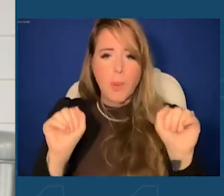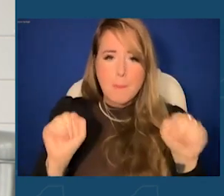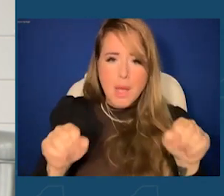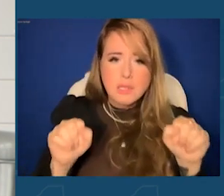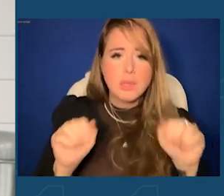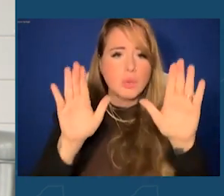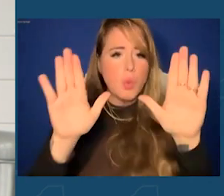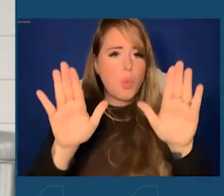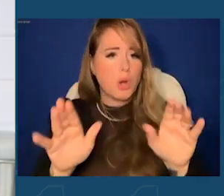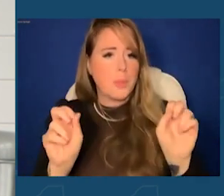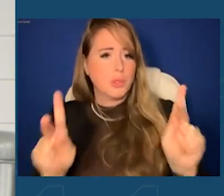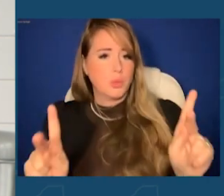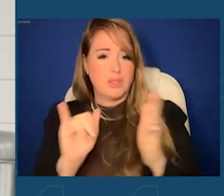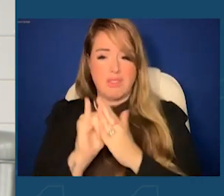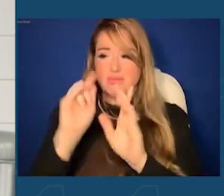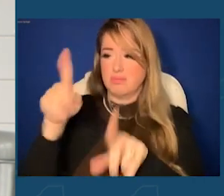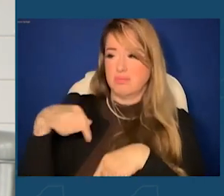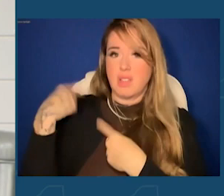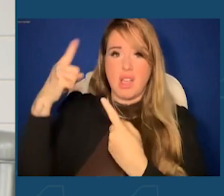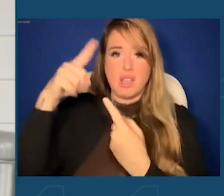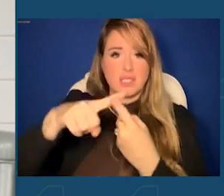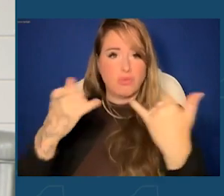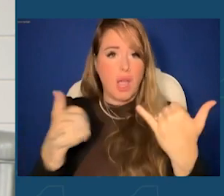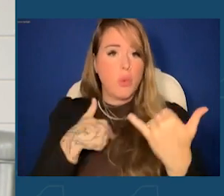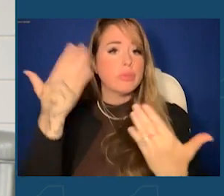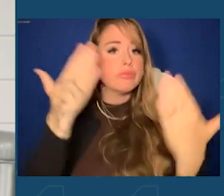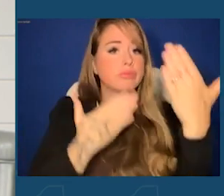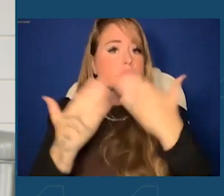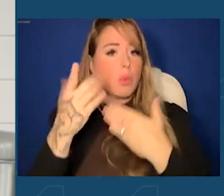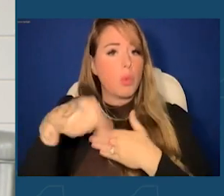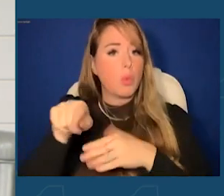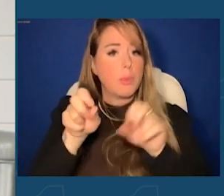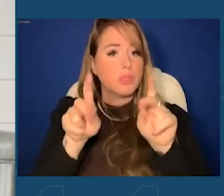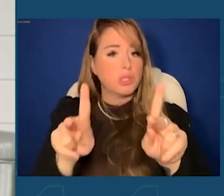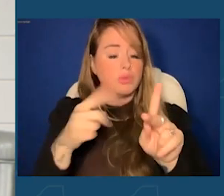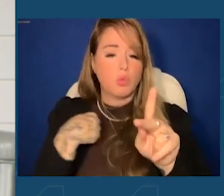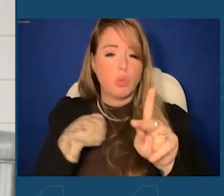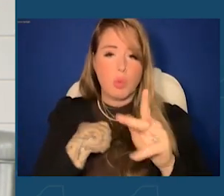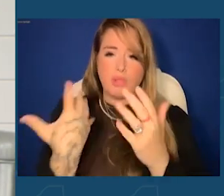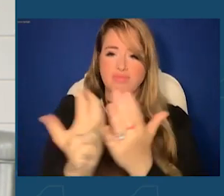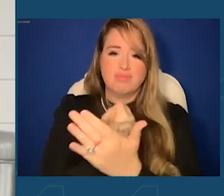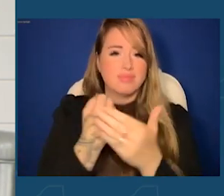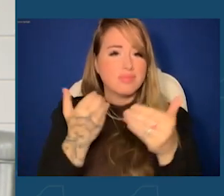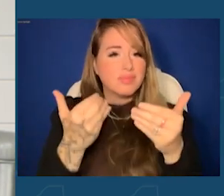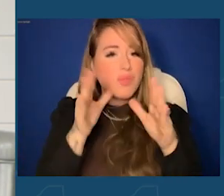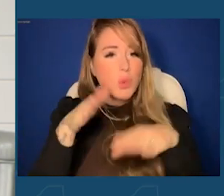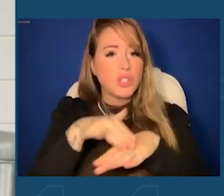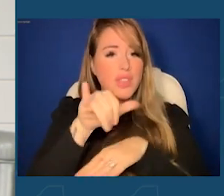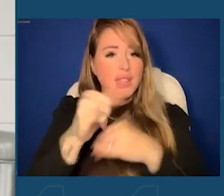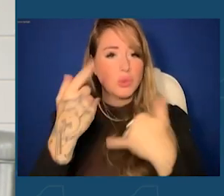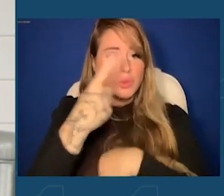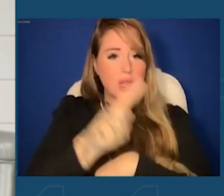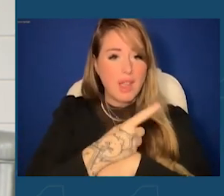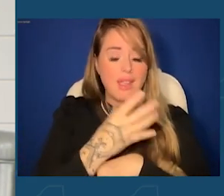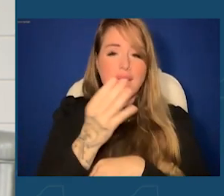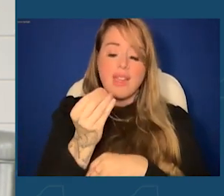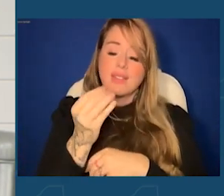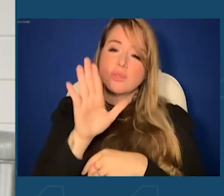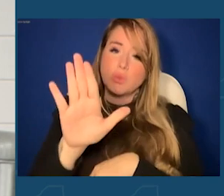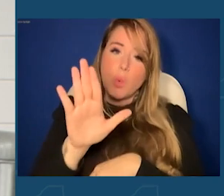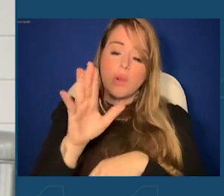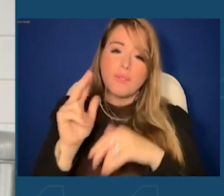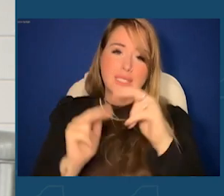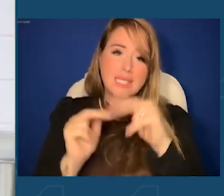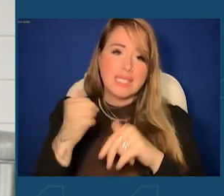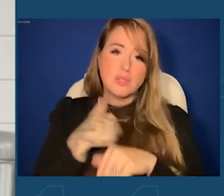opportunities that thus far have been overlooked, and we're looking to capitalize on them today and put a lot more people to work in your facilities as well. We are